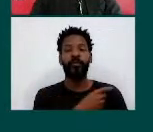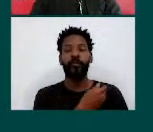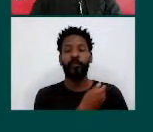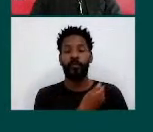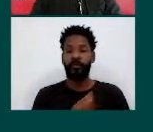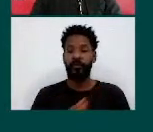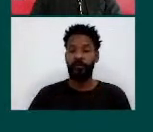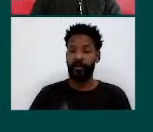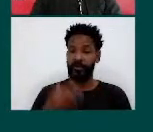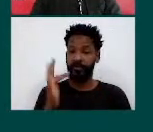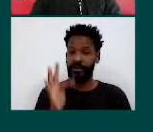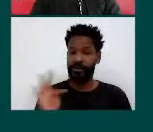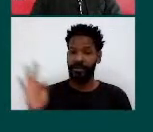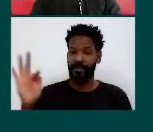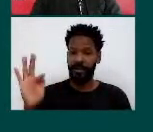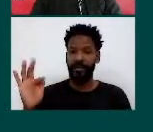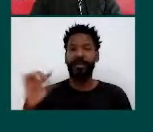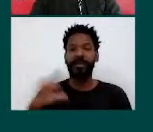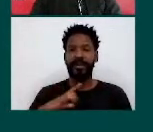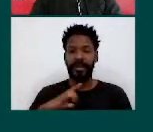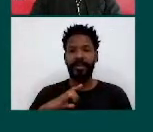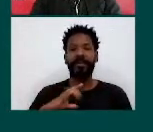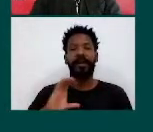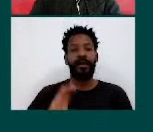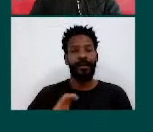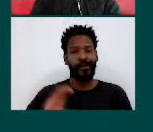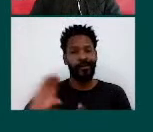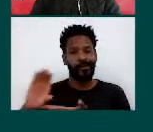will support for the